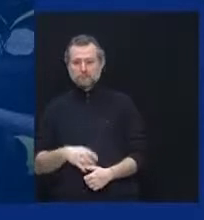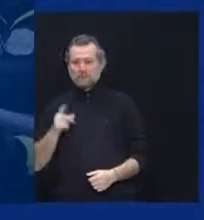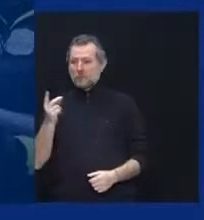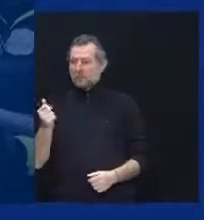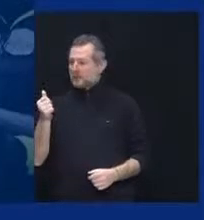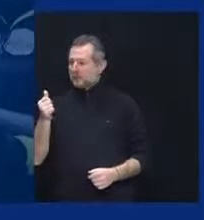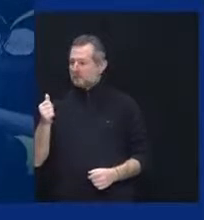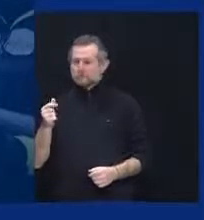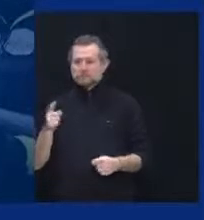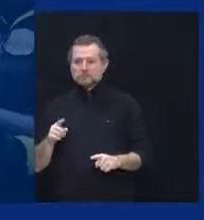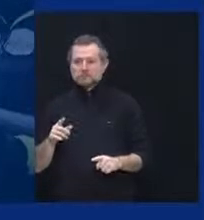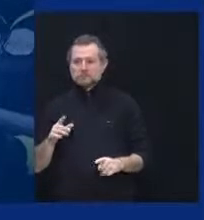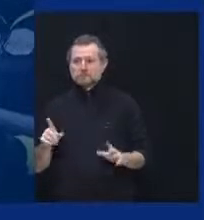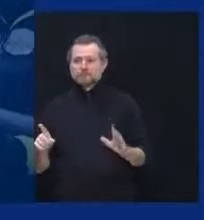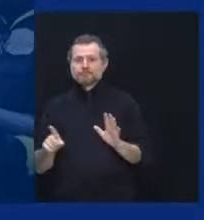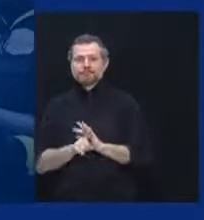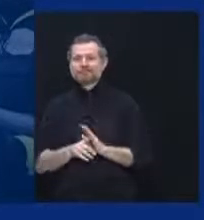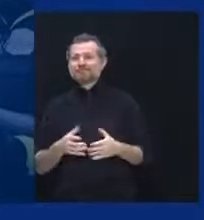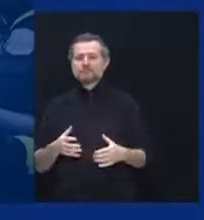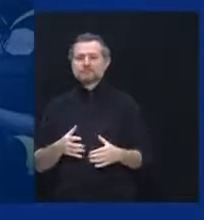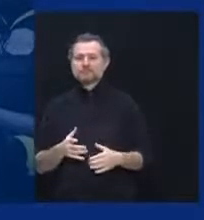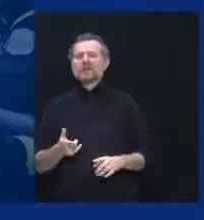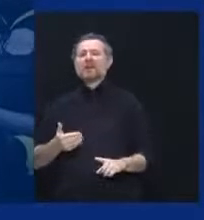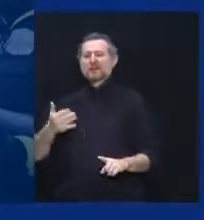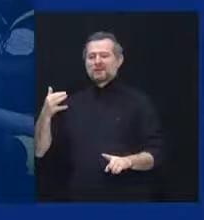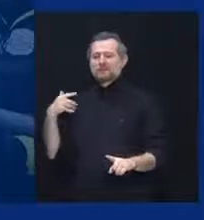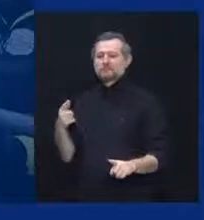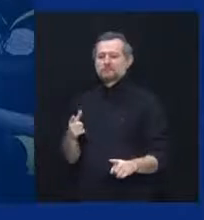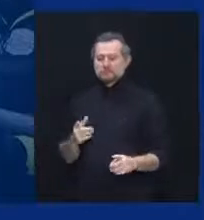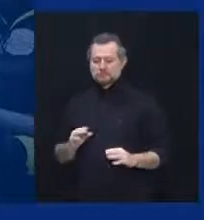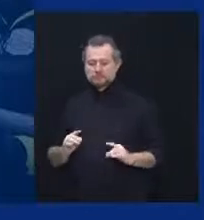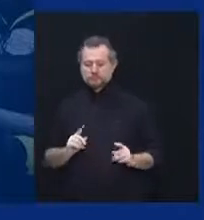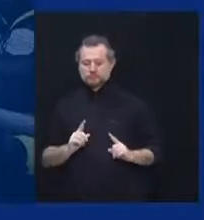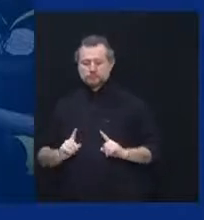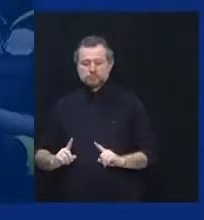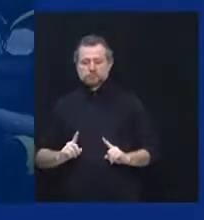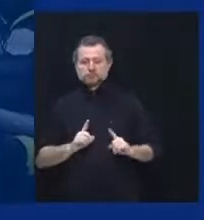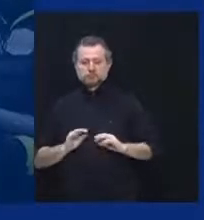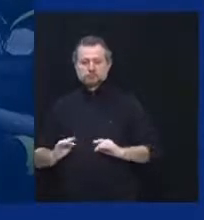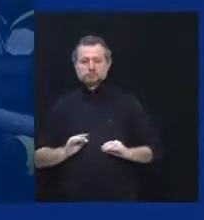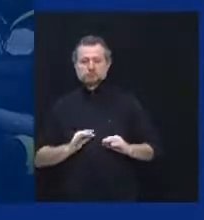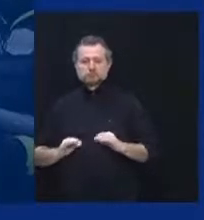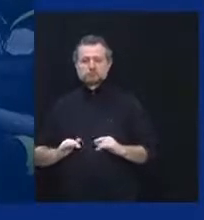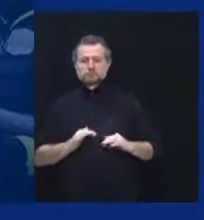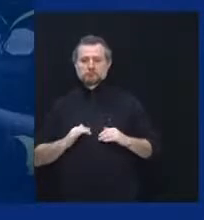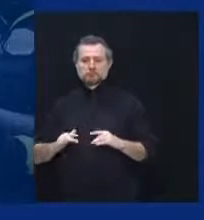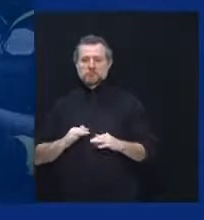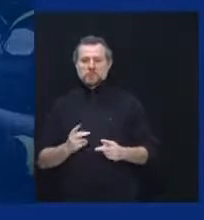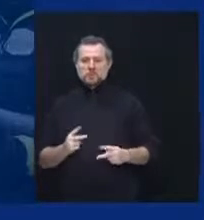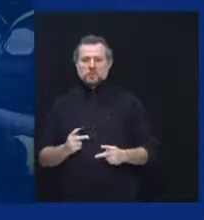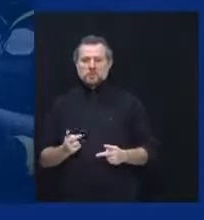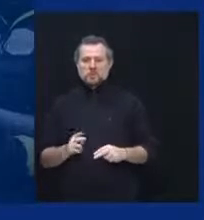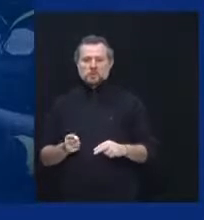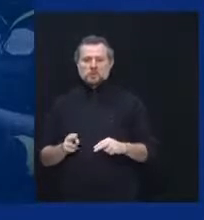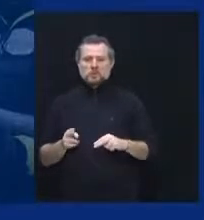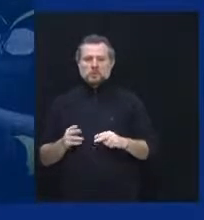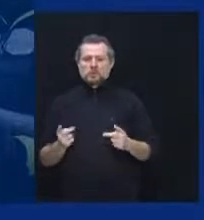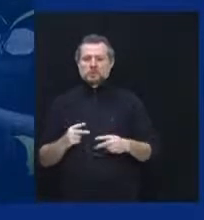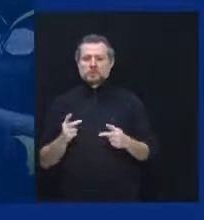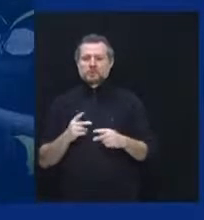overnight. It developed, and you could see it increasing over time. It was a building